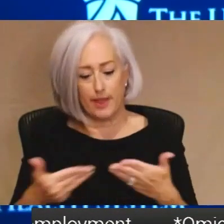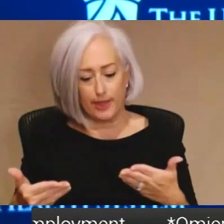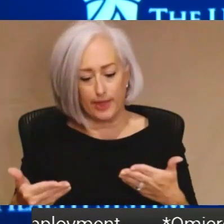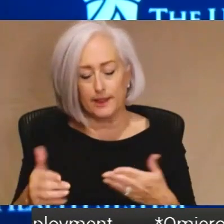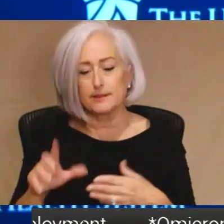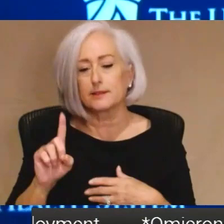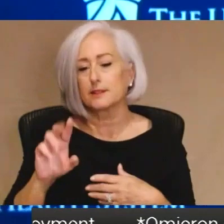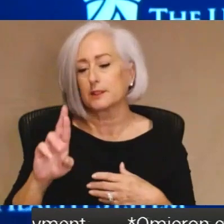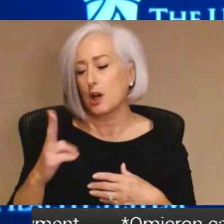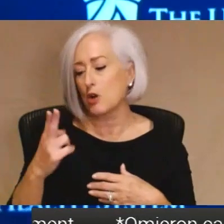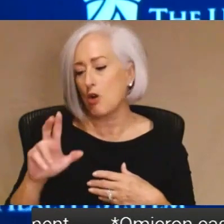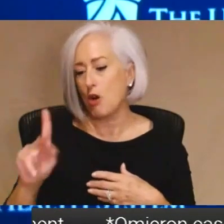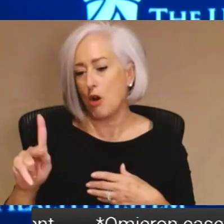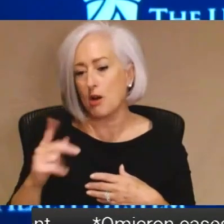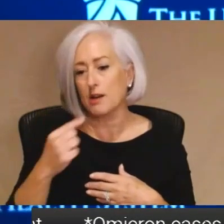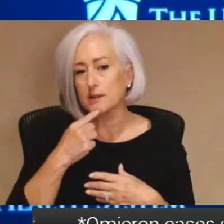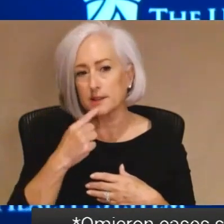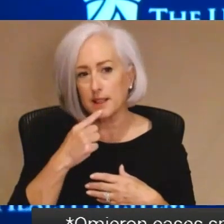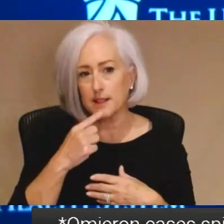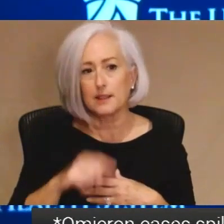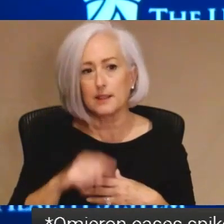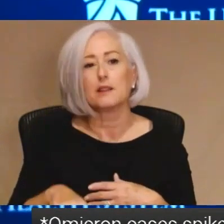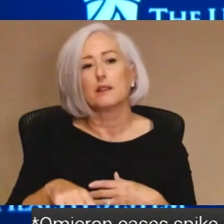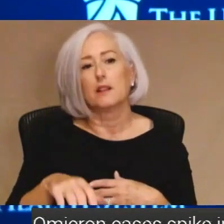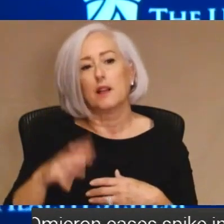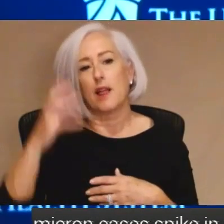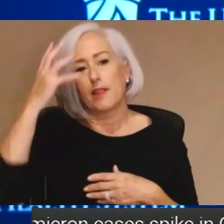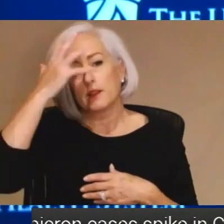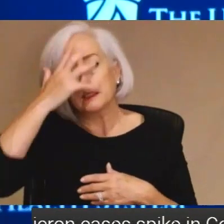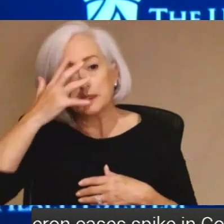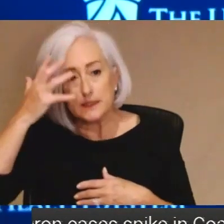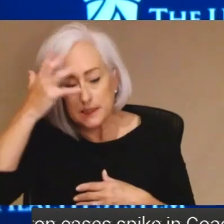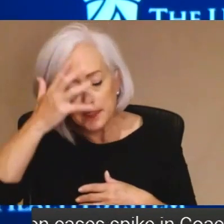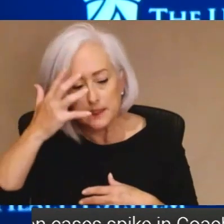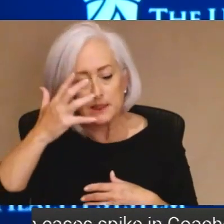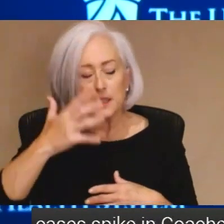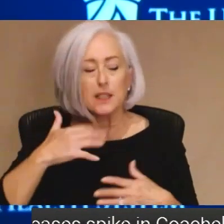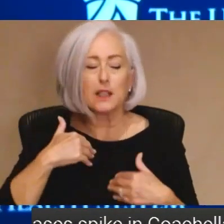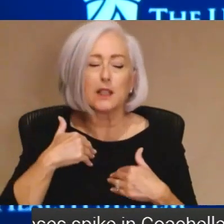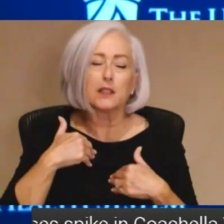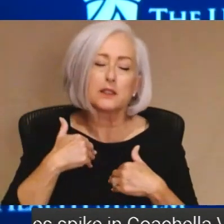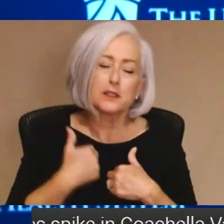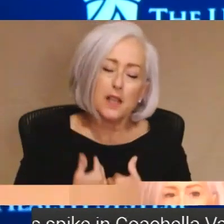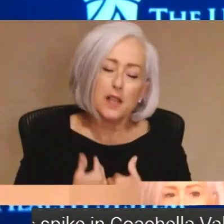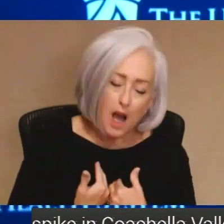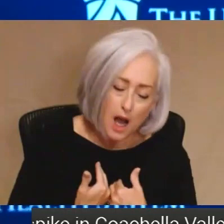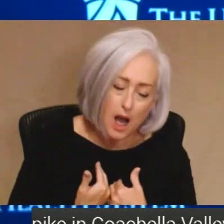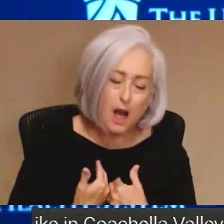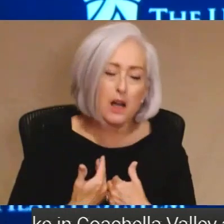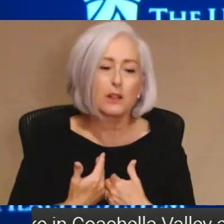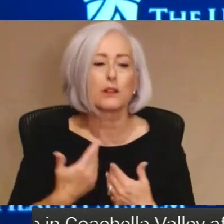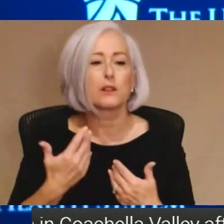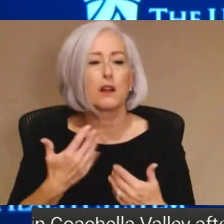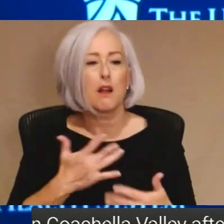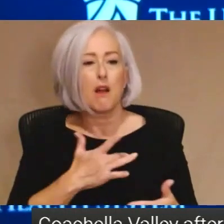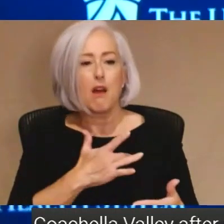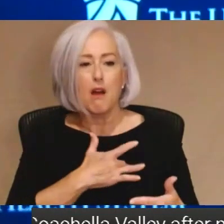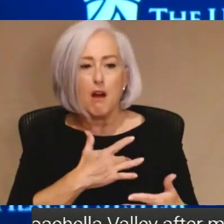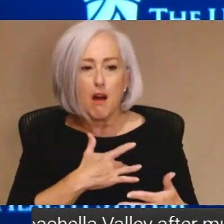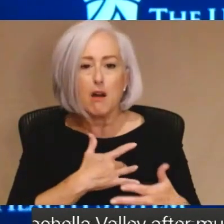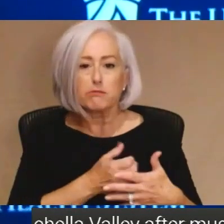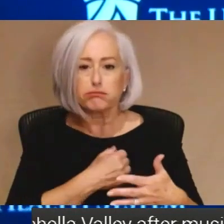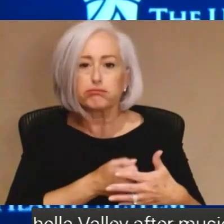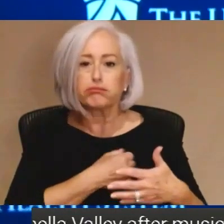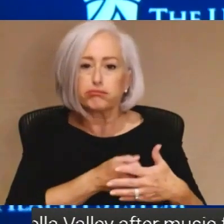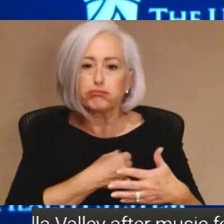the dysautonomic symptoms where they're dizzier, they're more fatigued, maybe some heart rate changes.